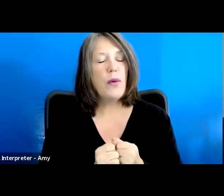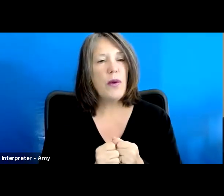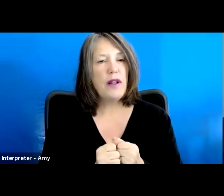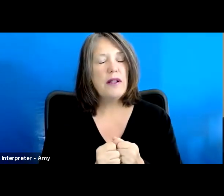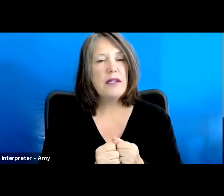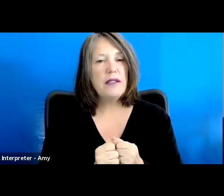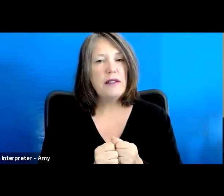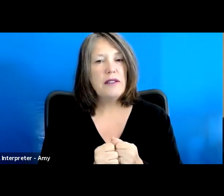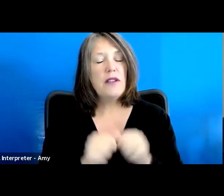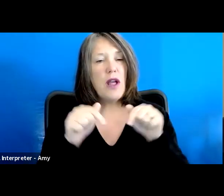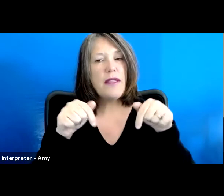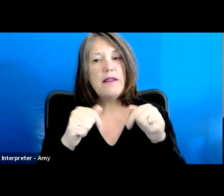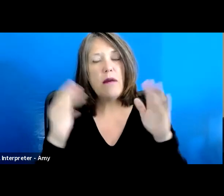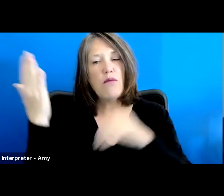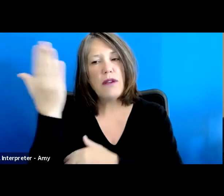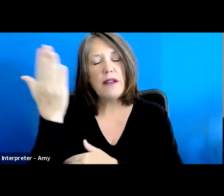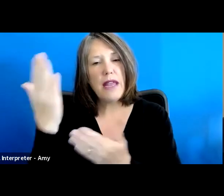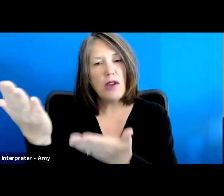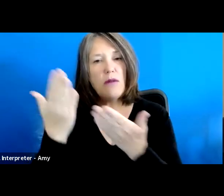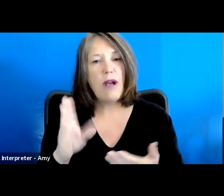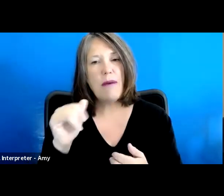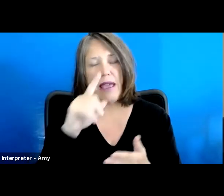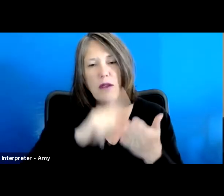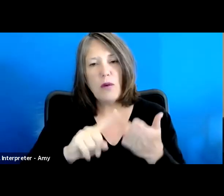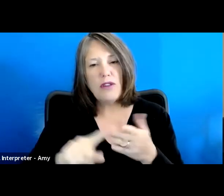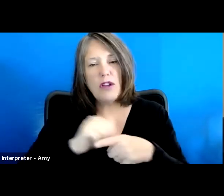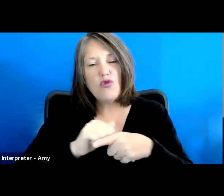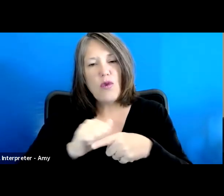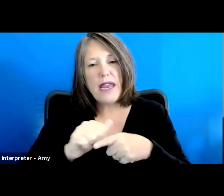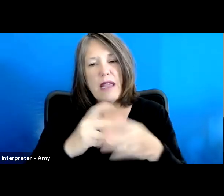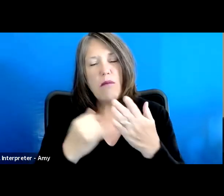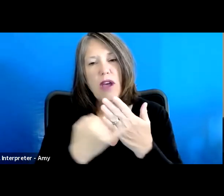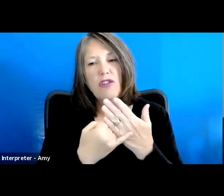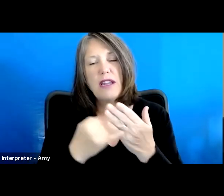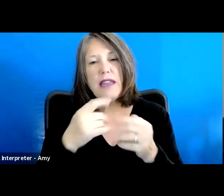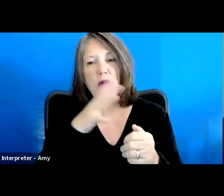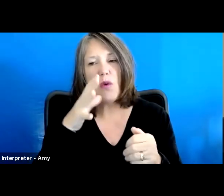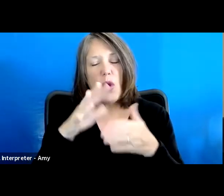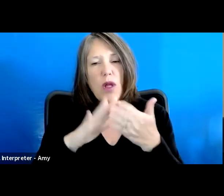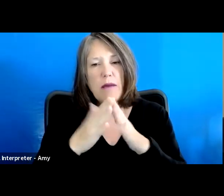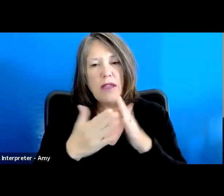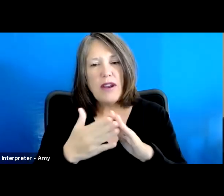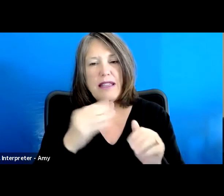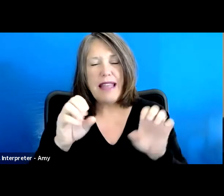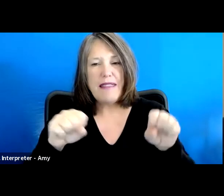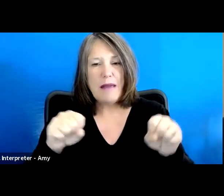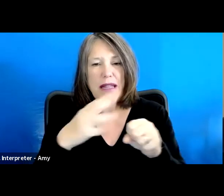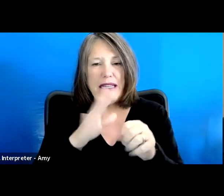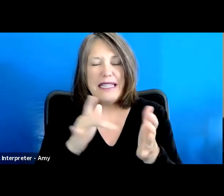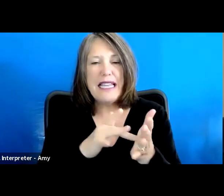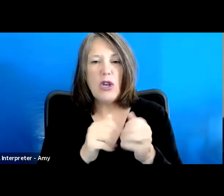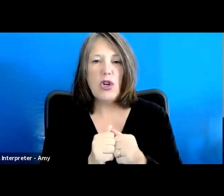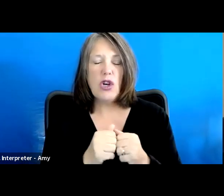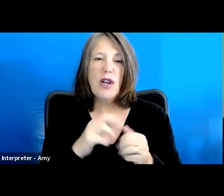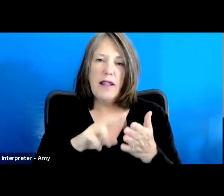is a presentation brought to you by the Research and Training Center on Disability in Rural Communities and the Ability Center. And